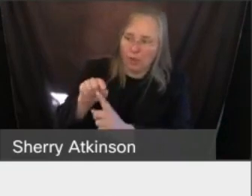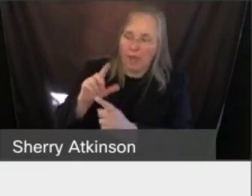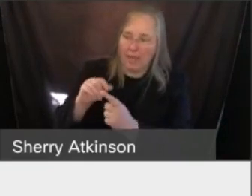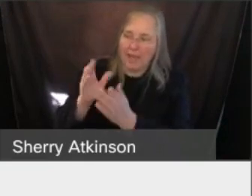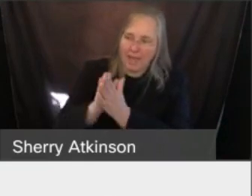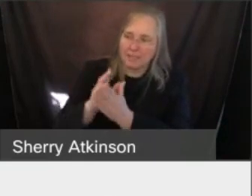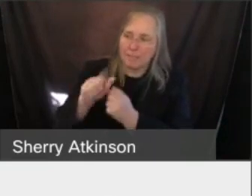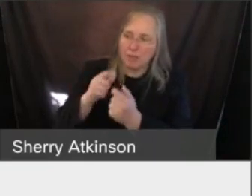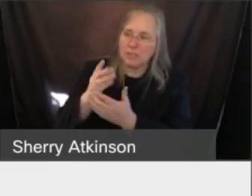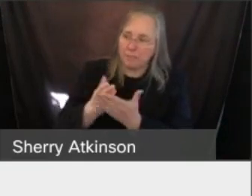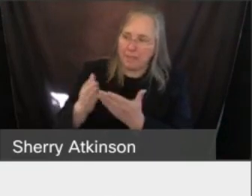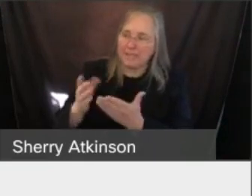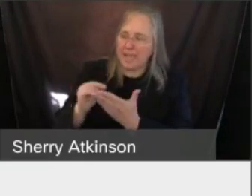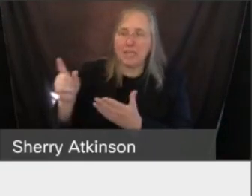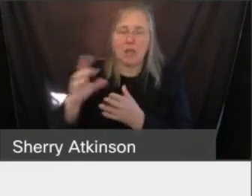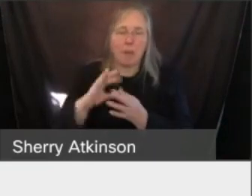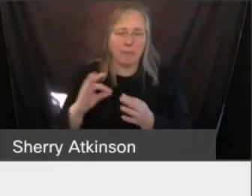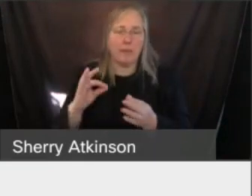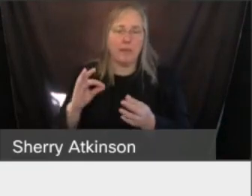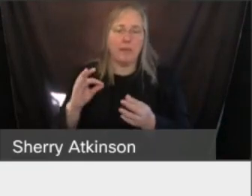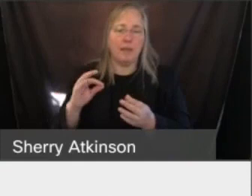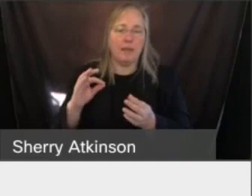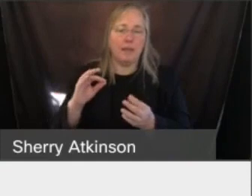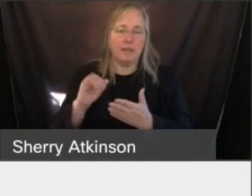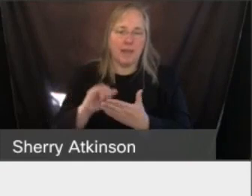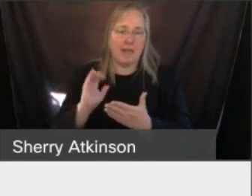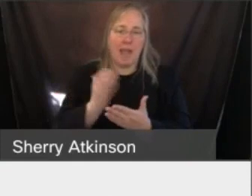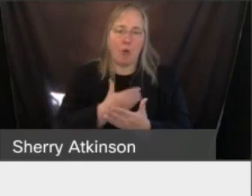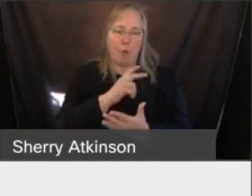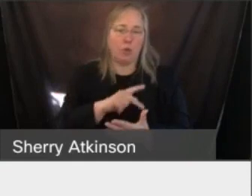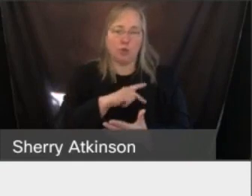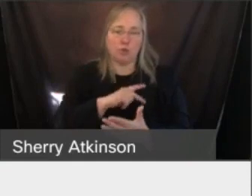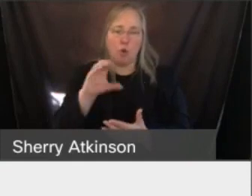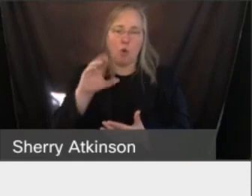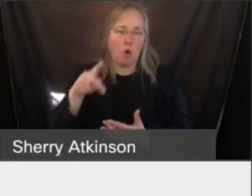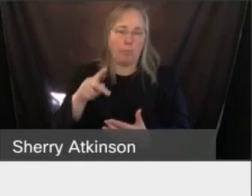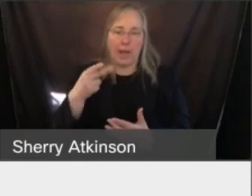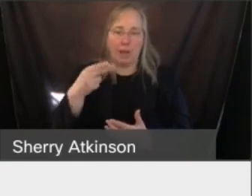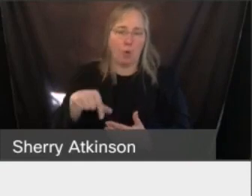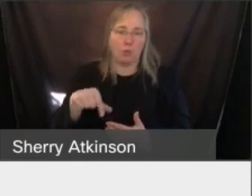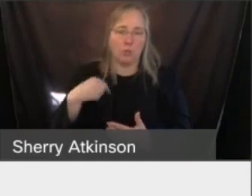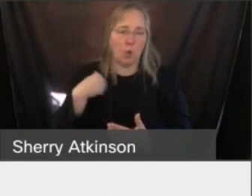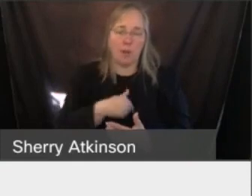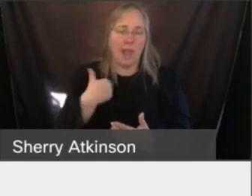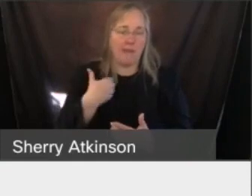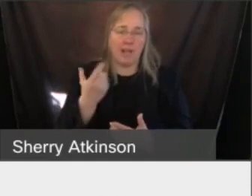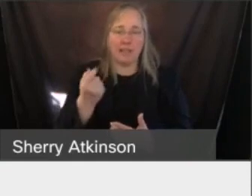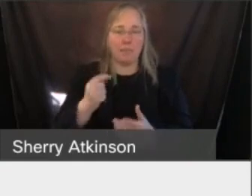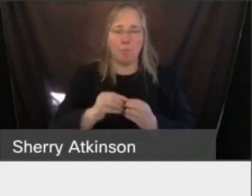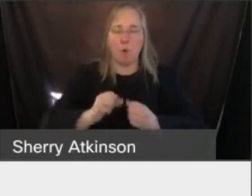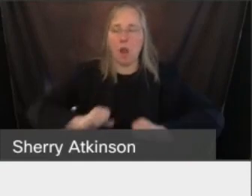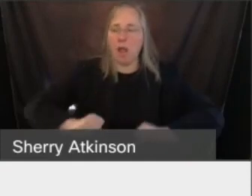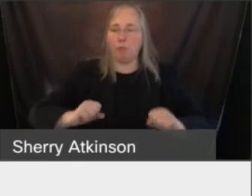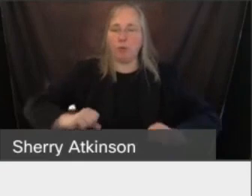and he commented that our personal corporate headquarters, we've always had just a little more elbow room in